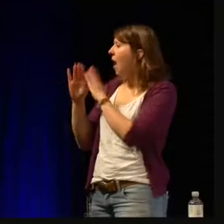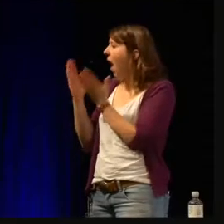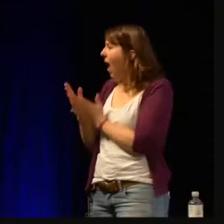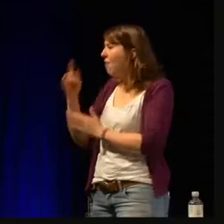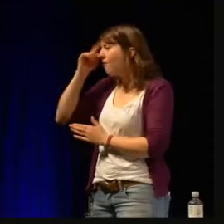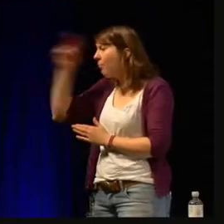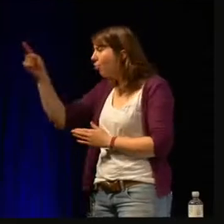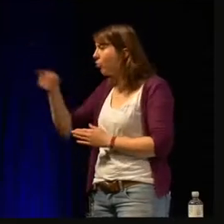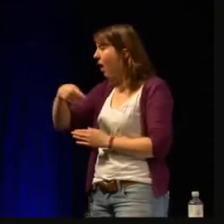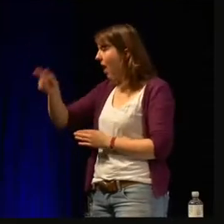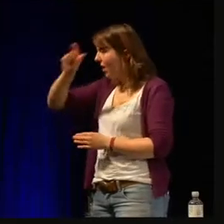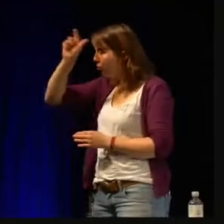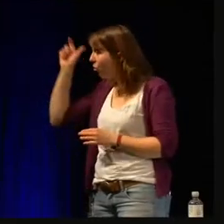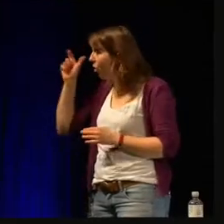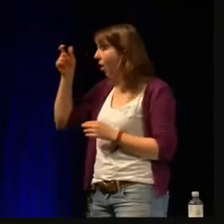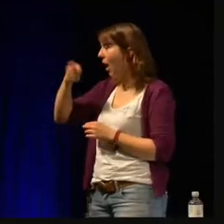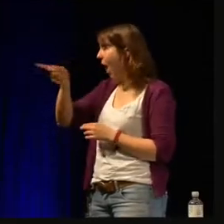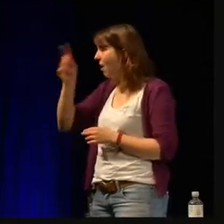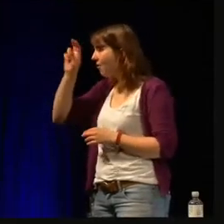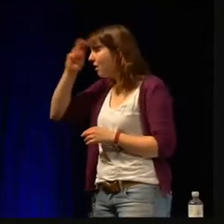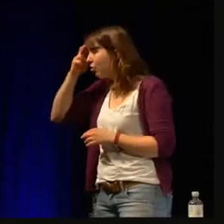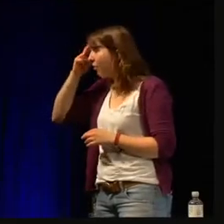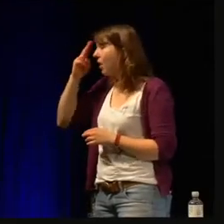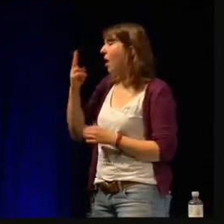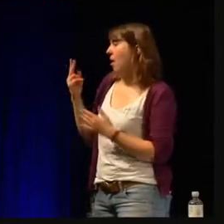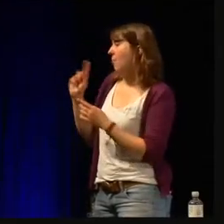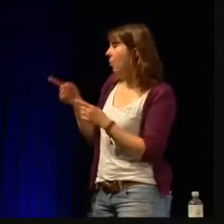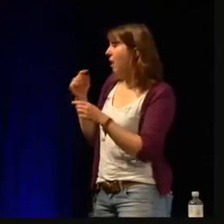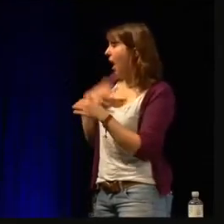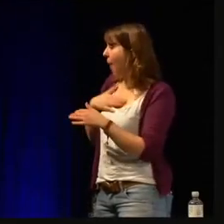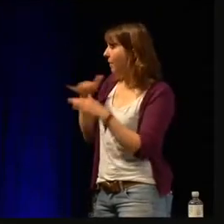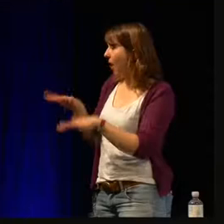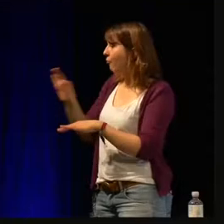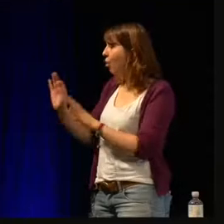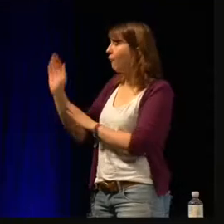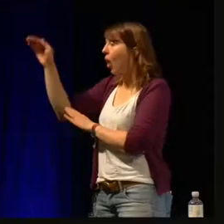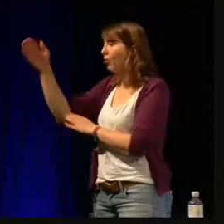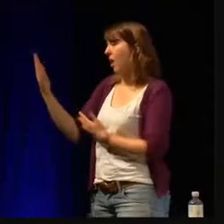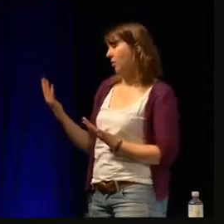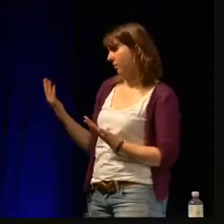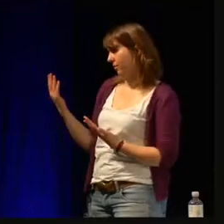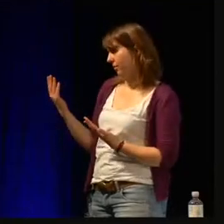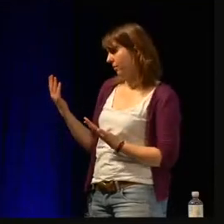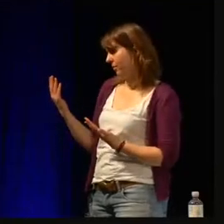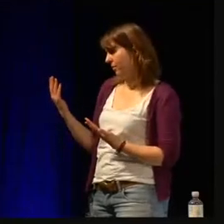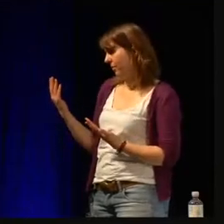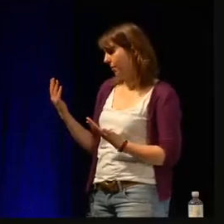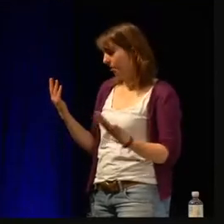algorithm, so what engineers build into the algorithm to make the